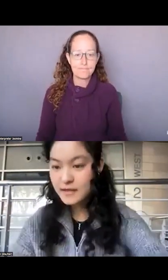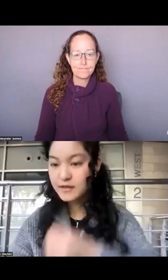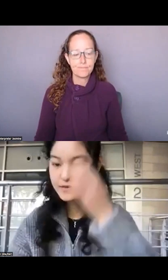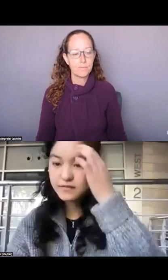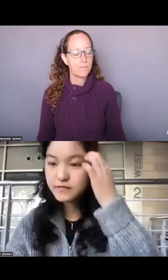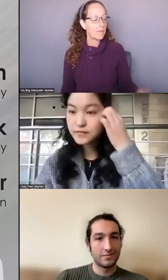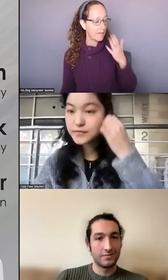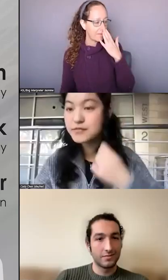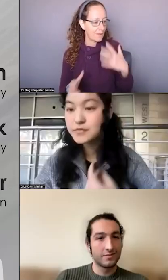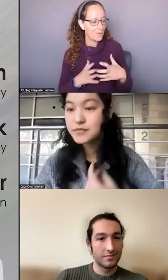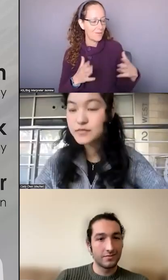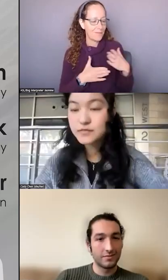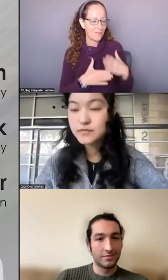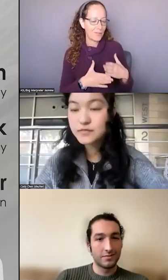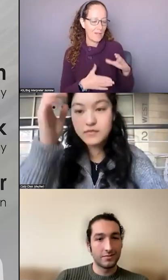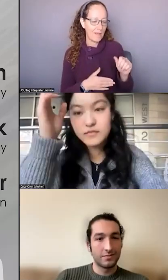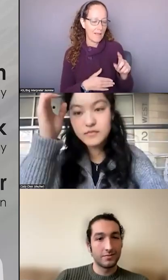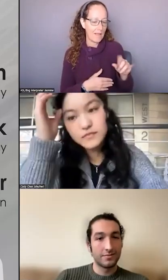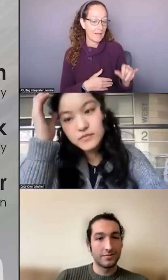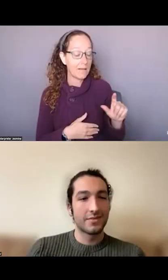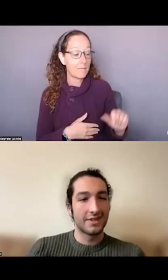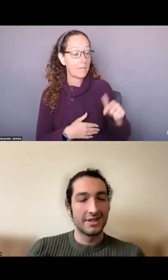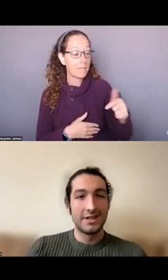Thank you so much for sharing, Katie. And Alex.